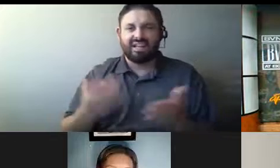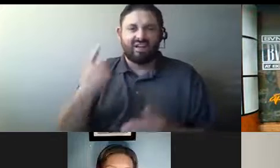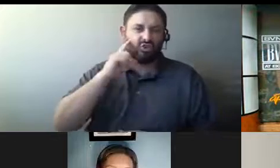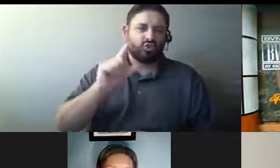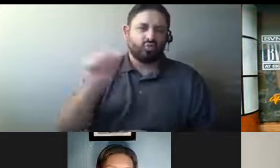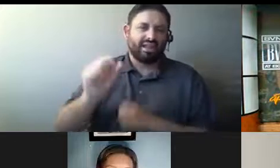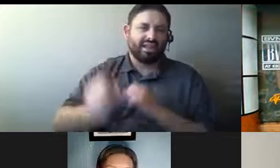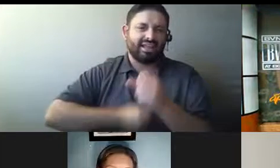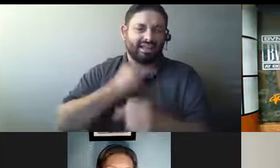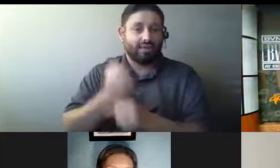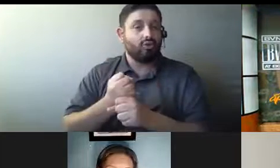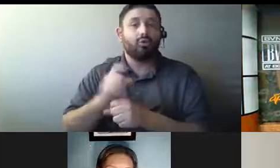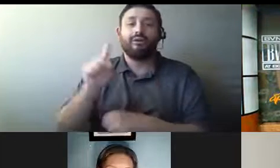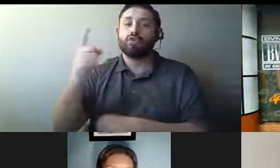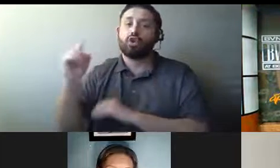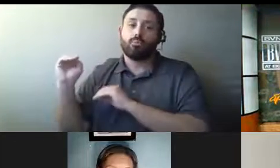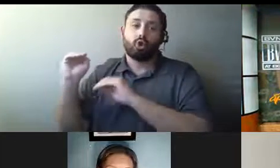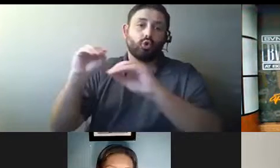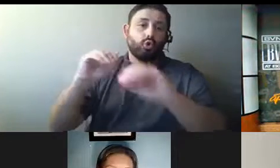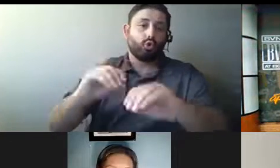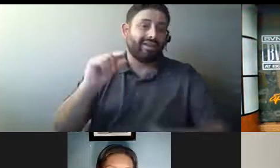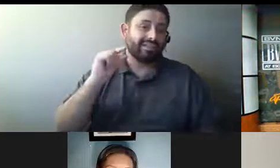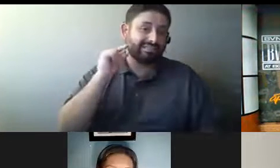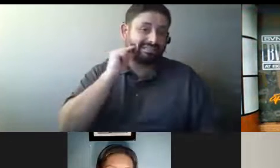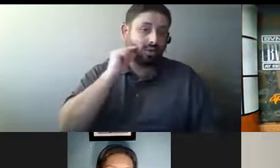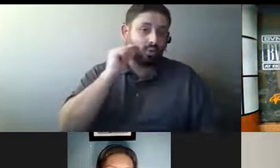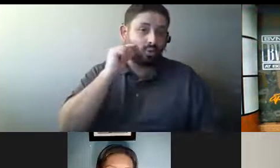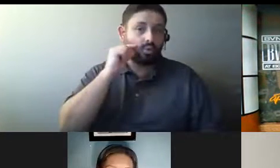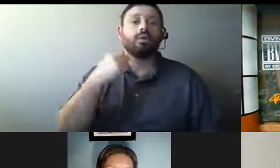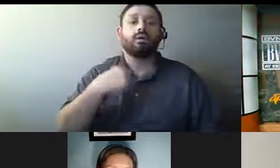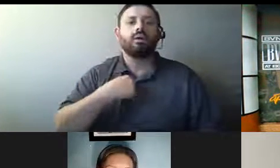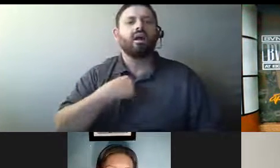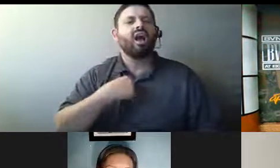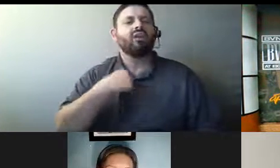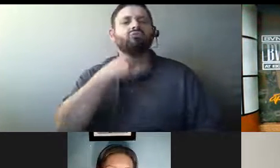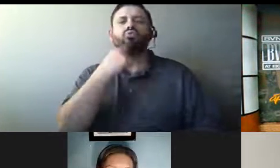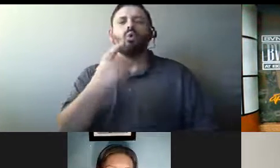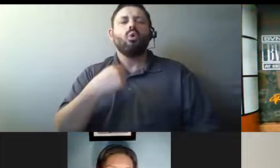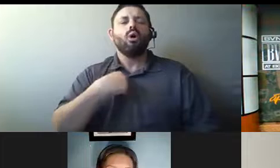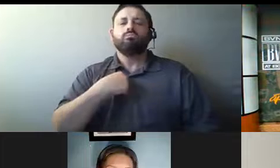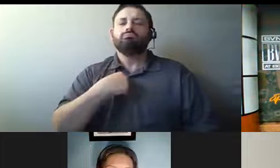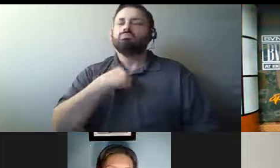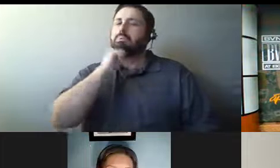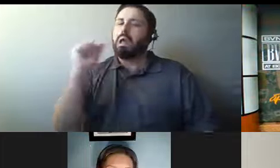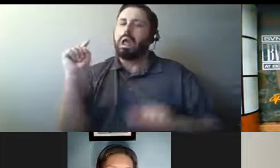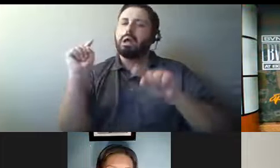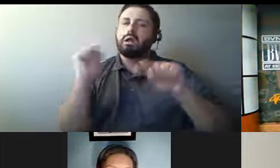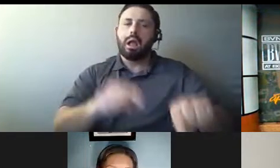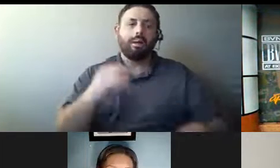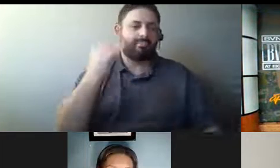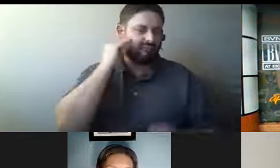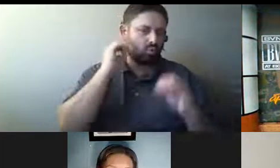years. When I first moved to San Antonio, I said that I would not come here if I didn't have a